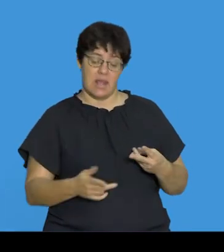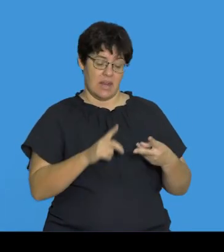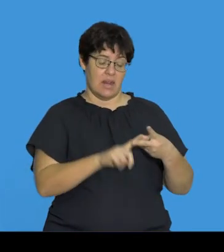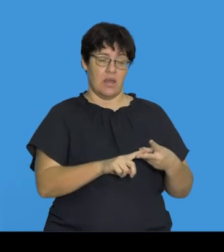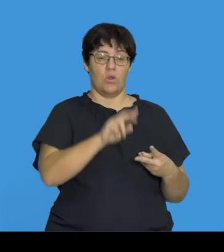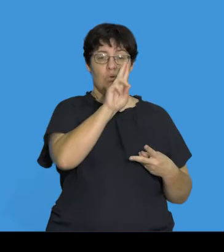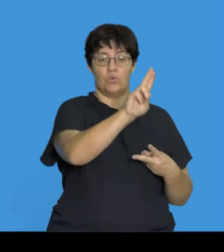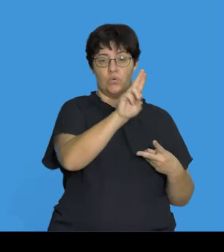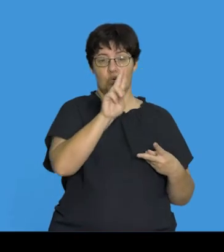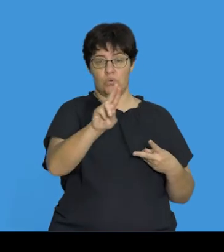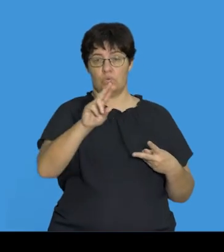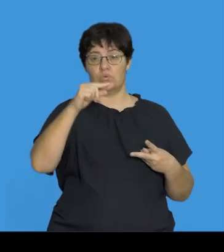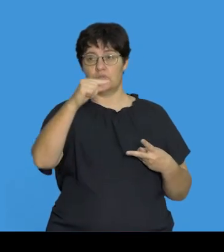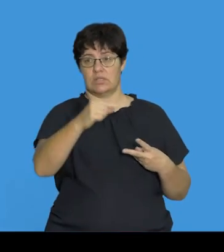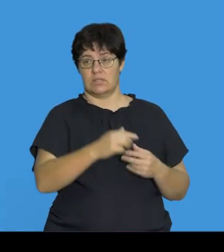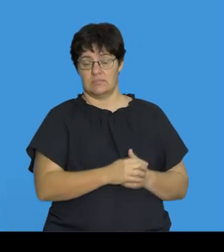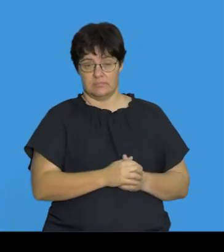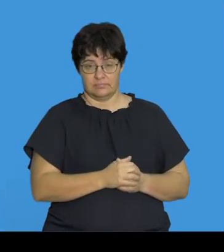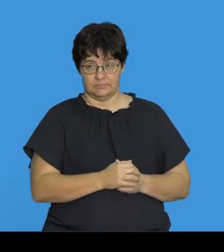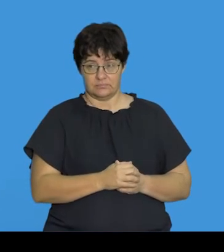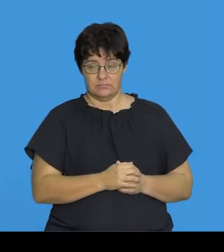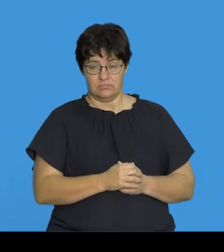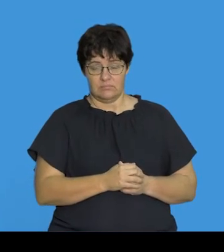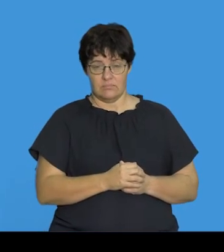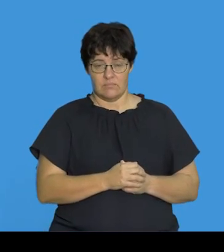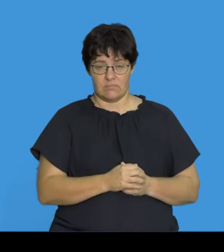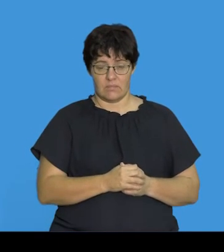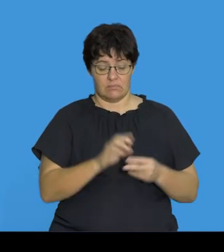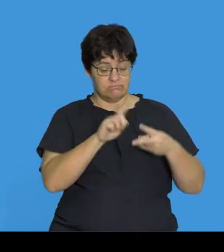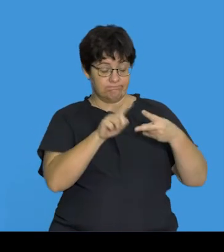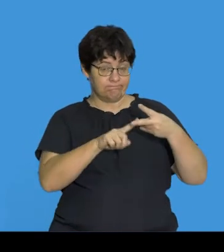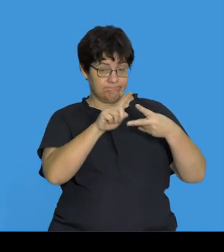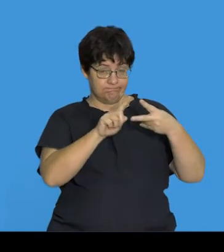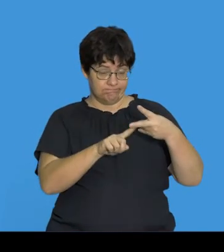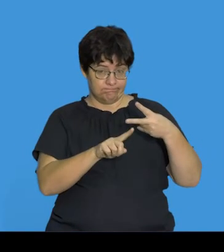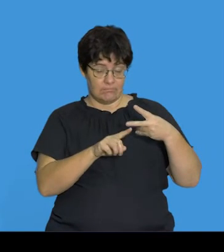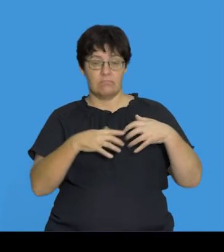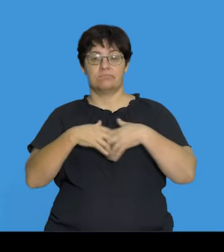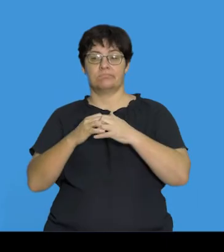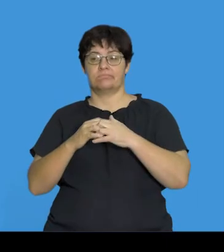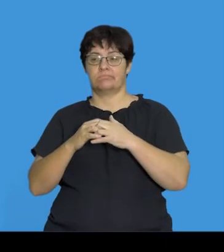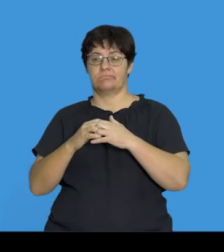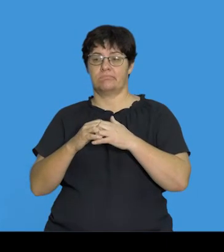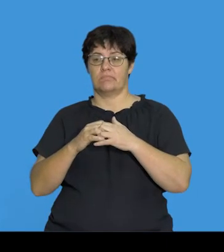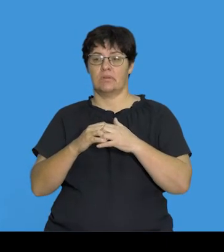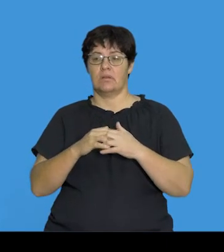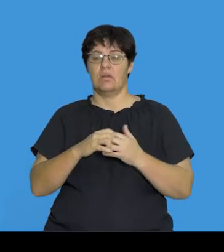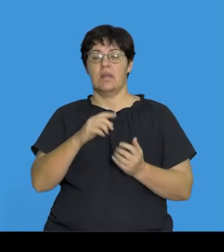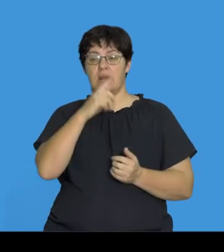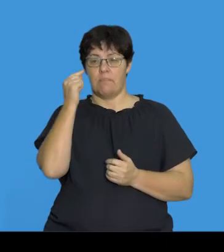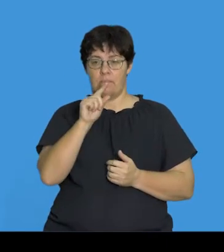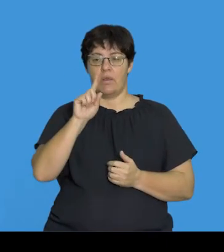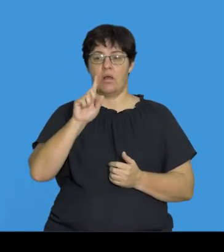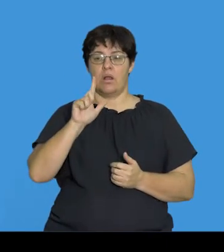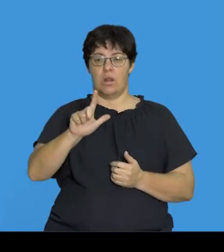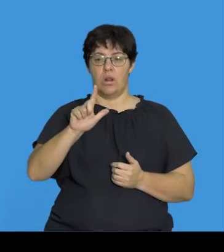and UUG. As I mentioned, that these two codons code for the amino acid